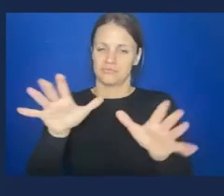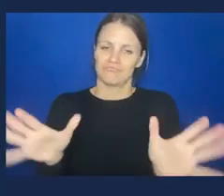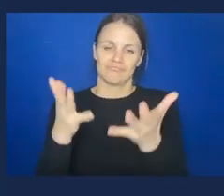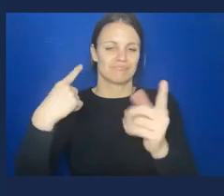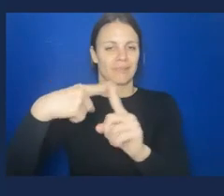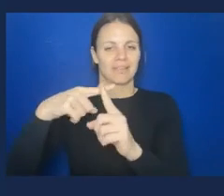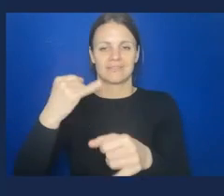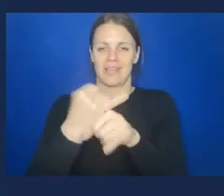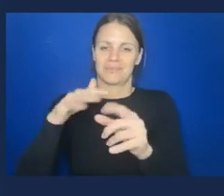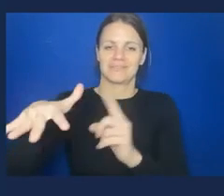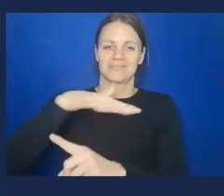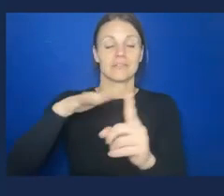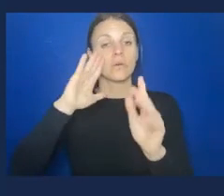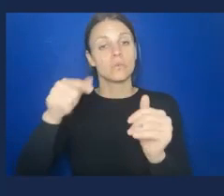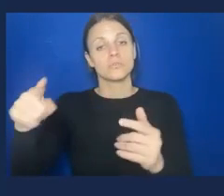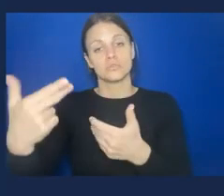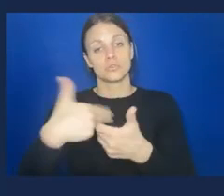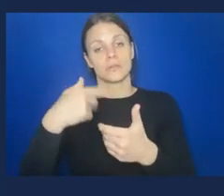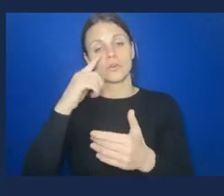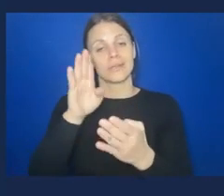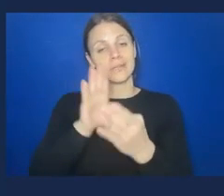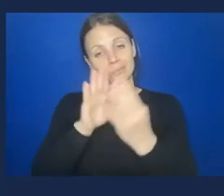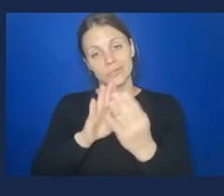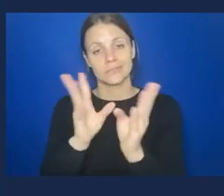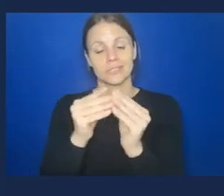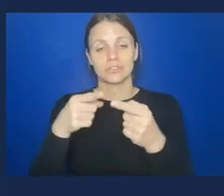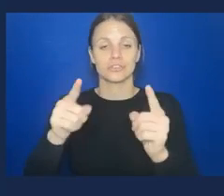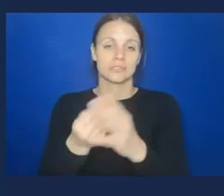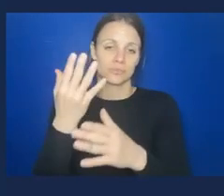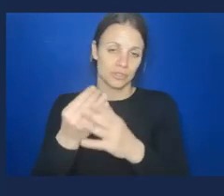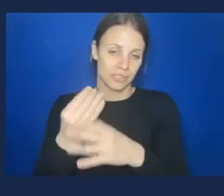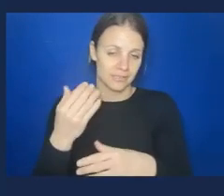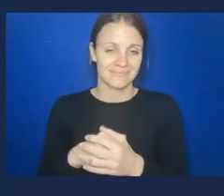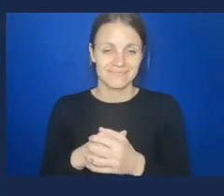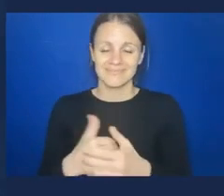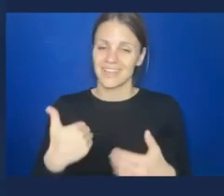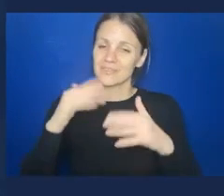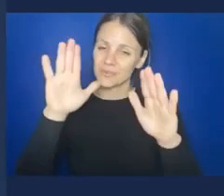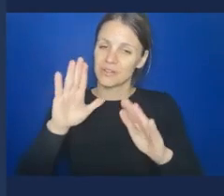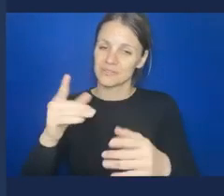in-person sessions in the spring quarter. Have a wonderful day. Take care.